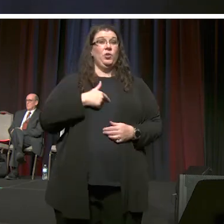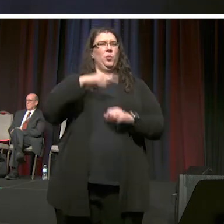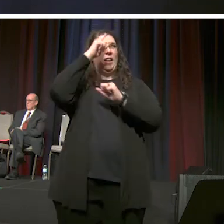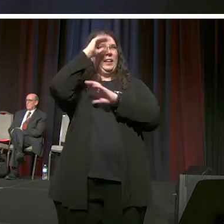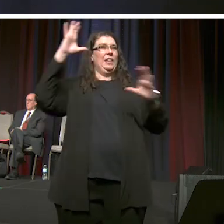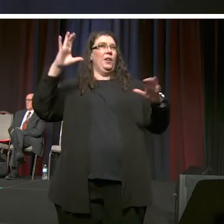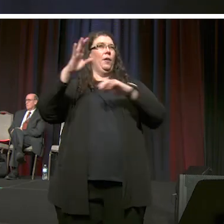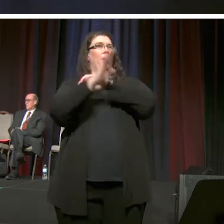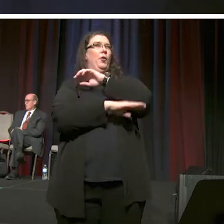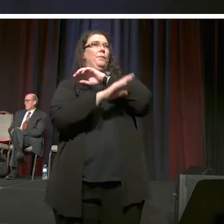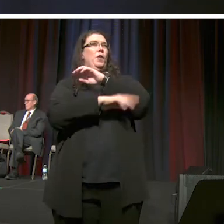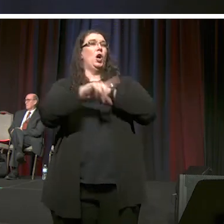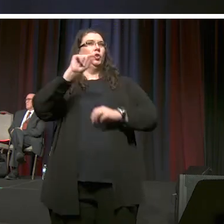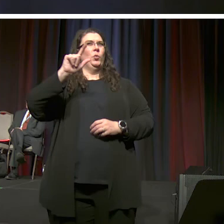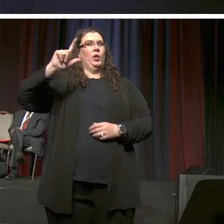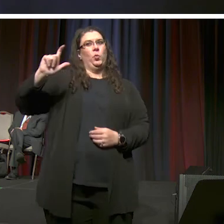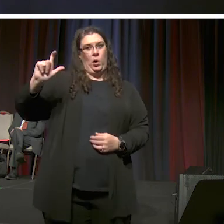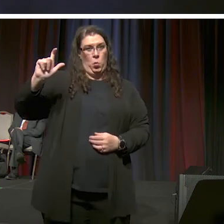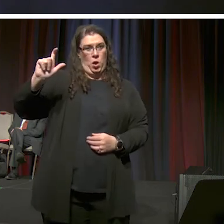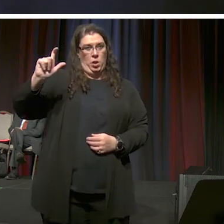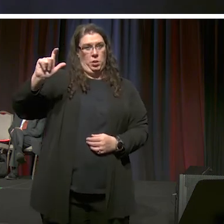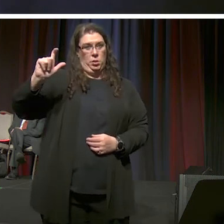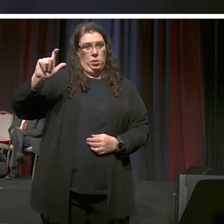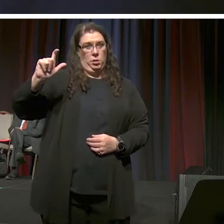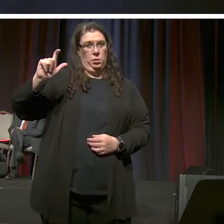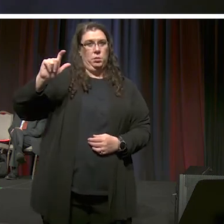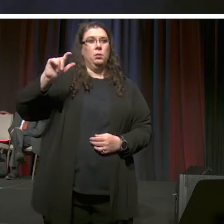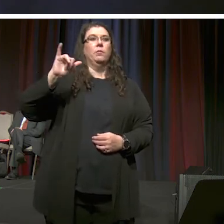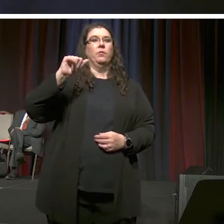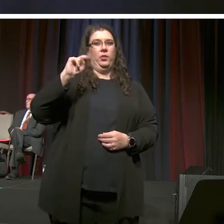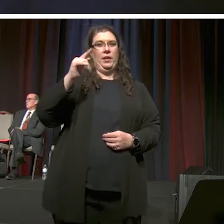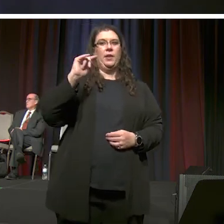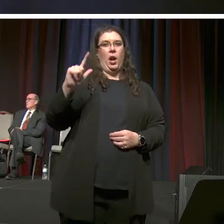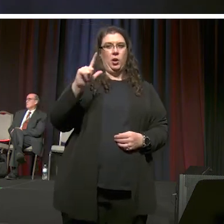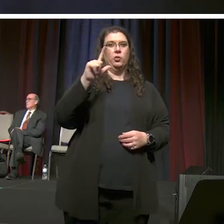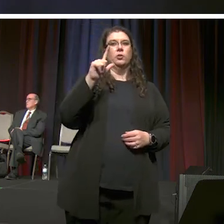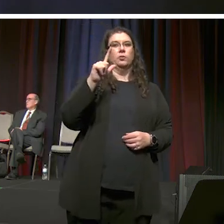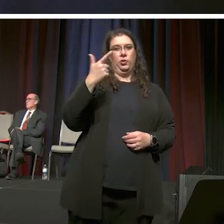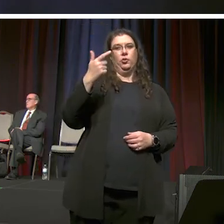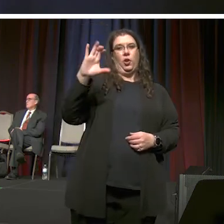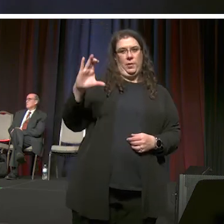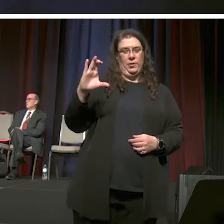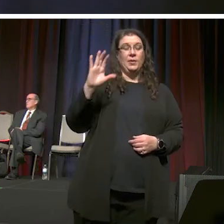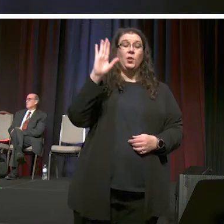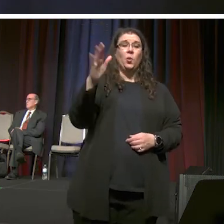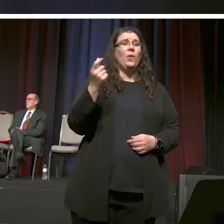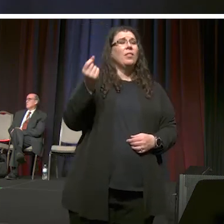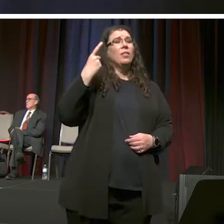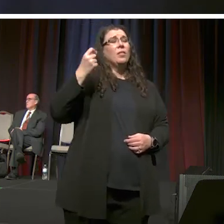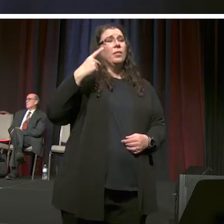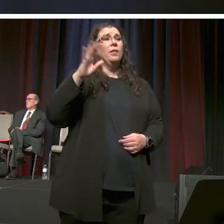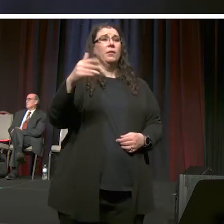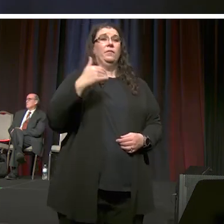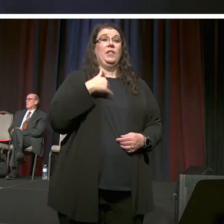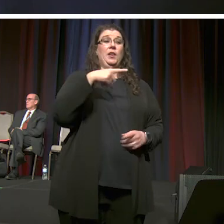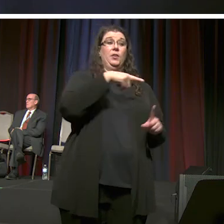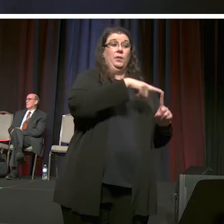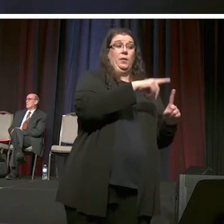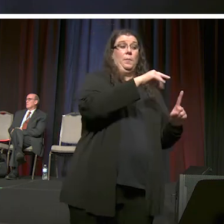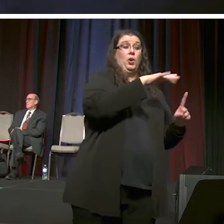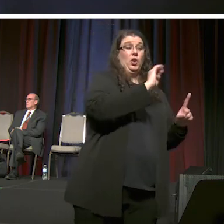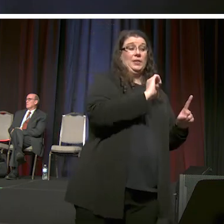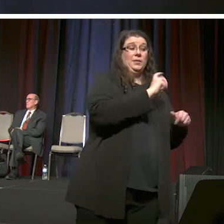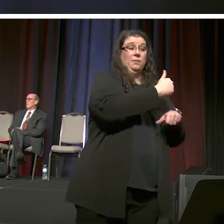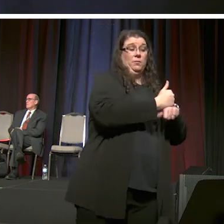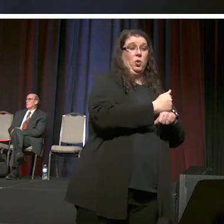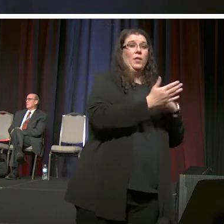would be those inaugural general conferences, with a stipulation that if there is a progressive denomination that's formed,